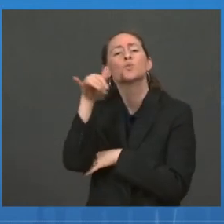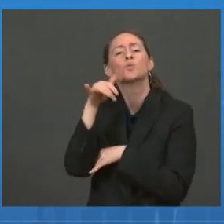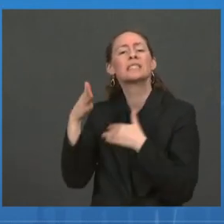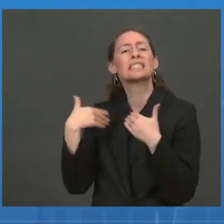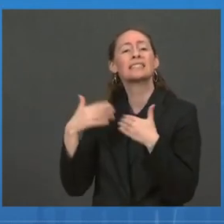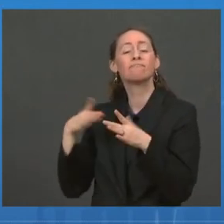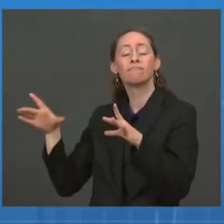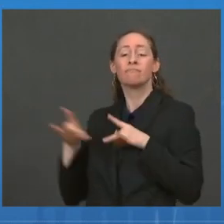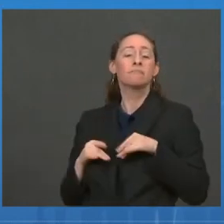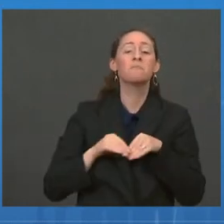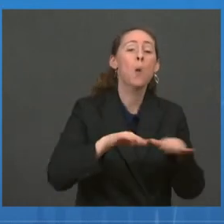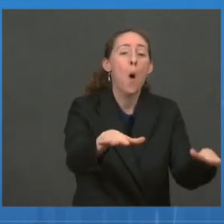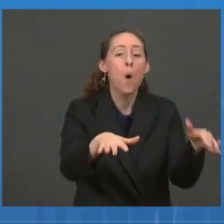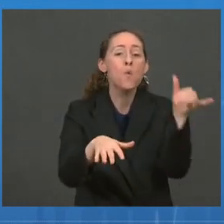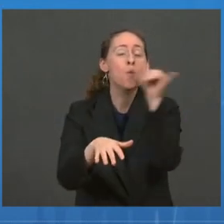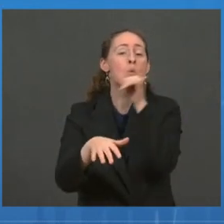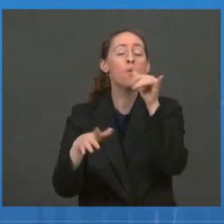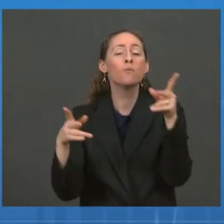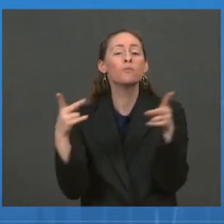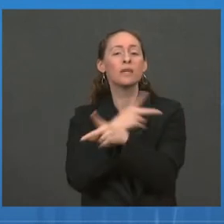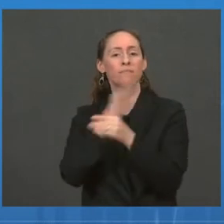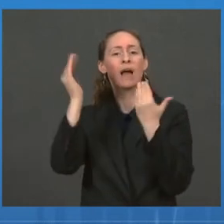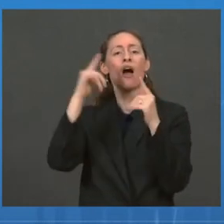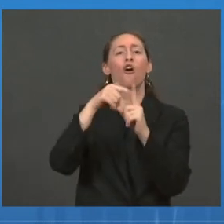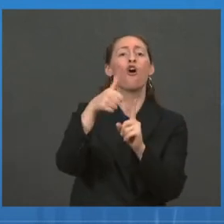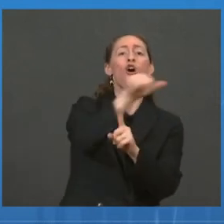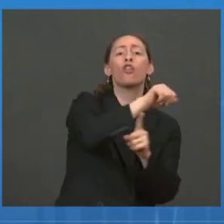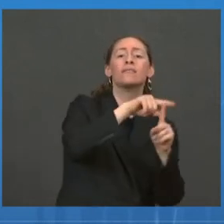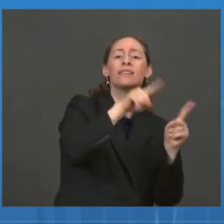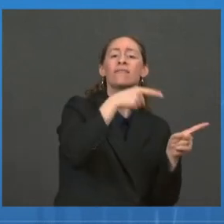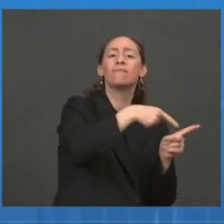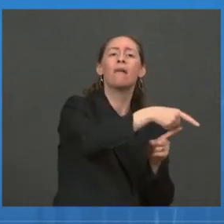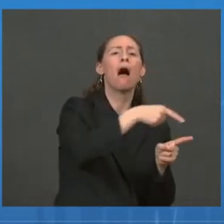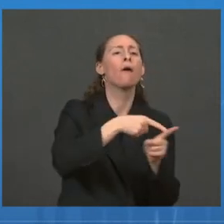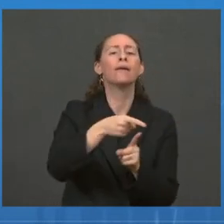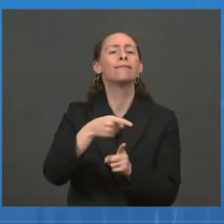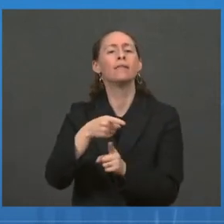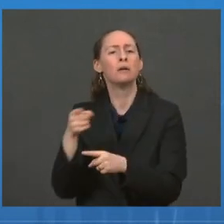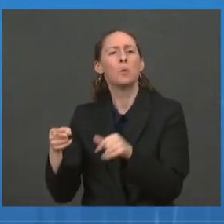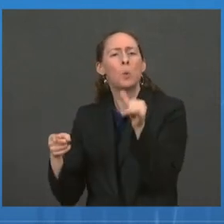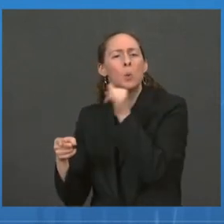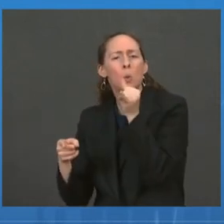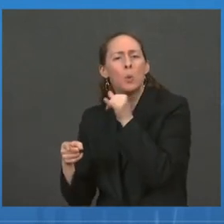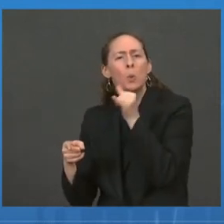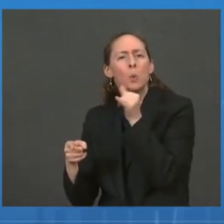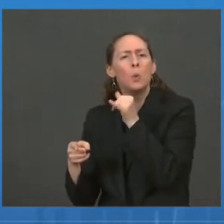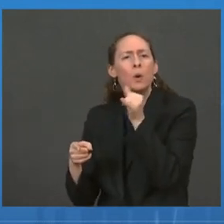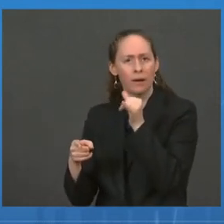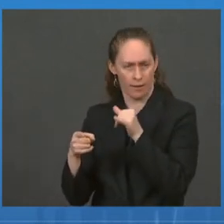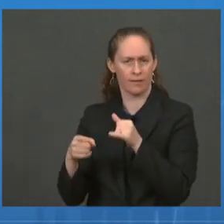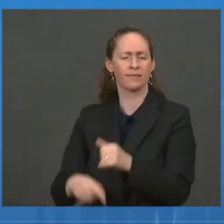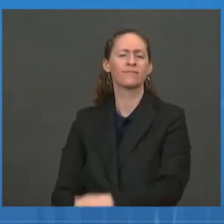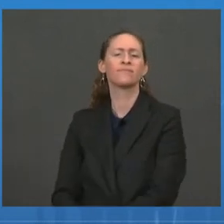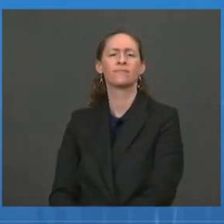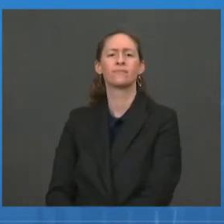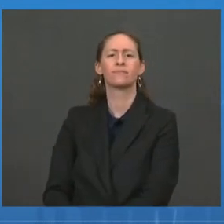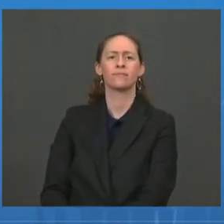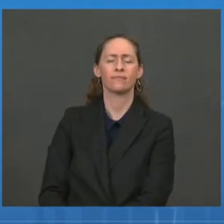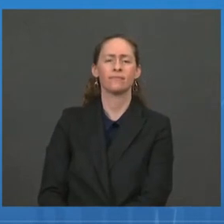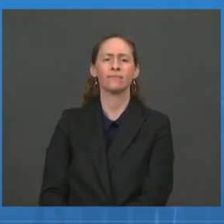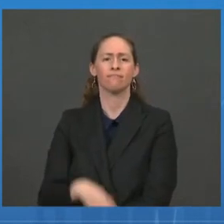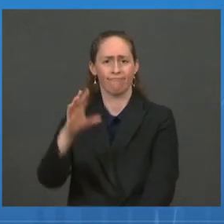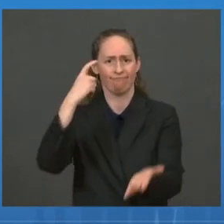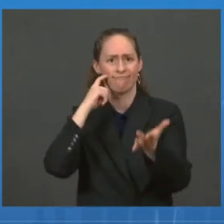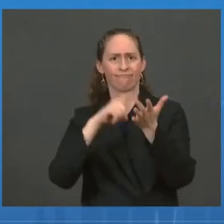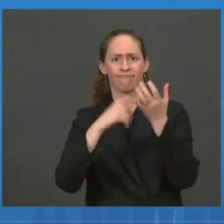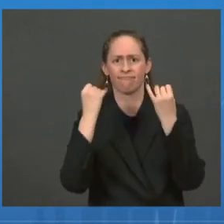gaoteng province of south africa which is pretoria and johannesburg but it is also present in virtually all the other south